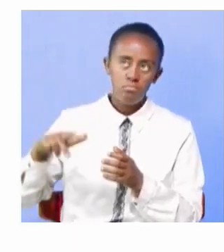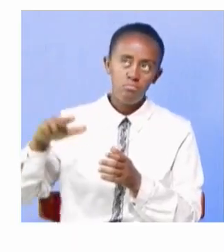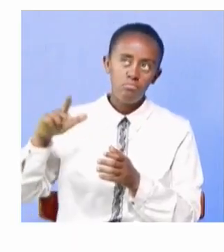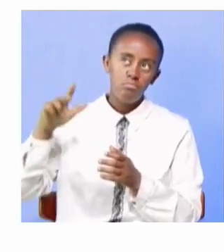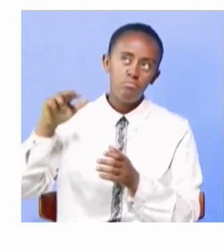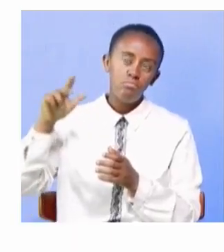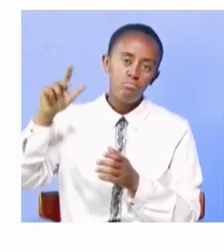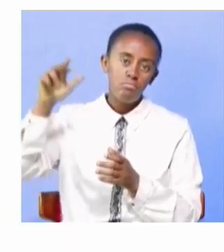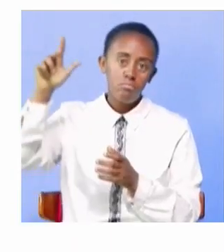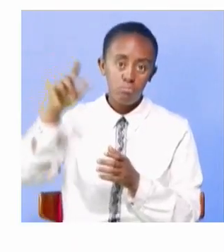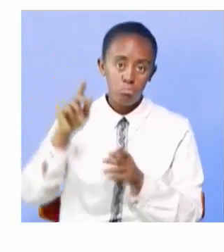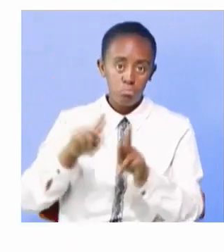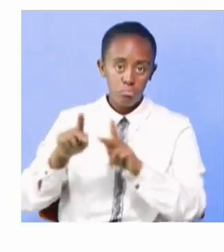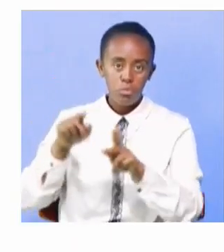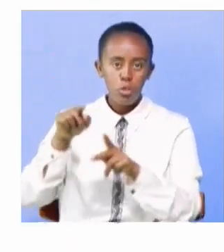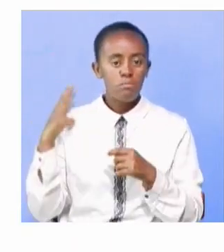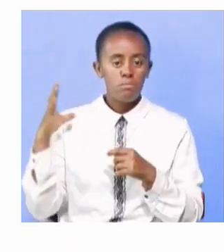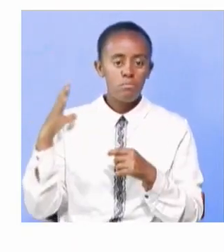got lost